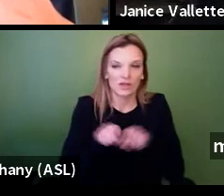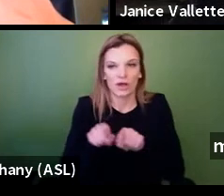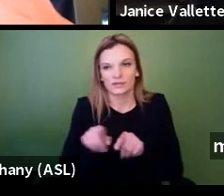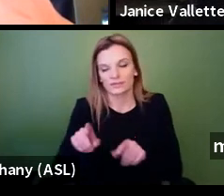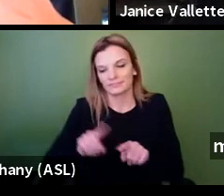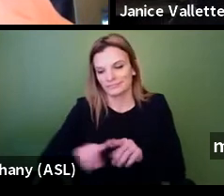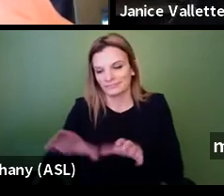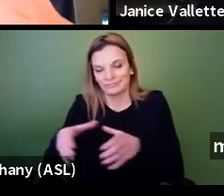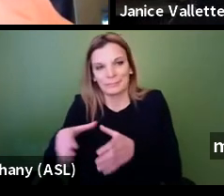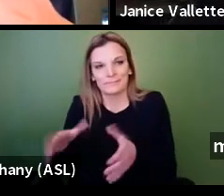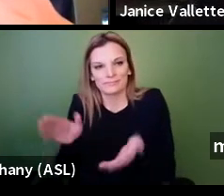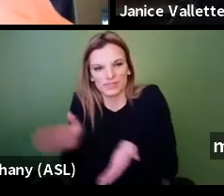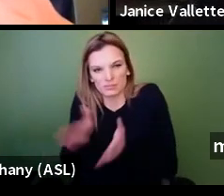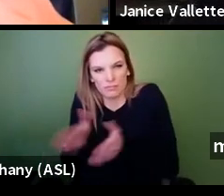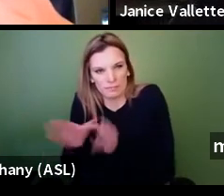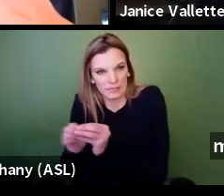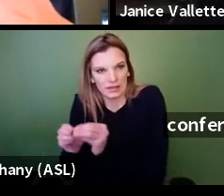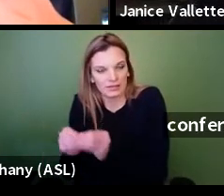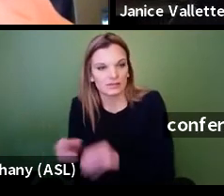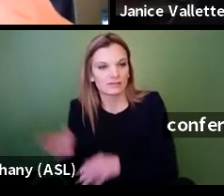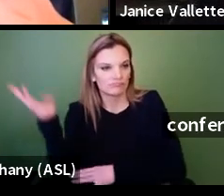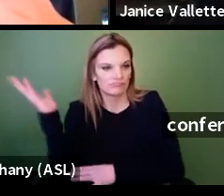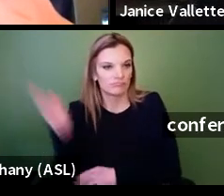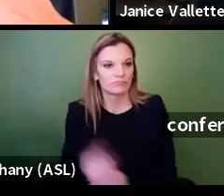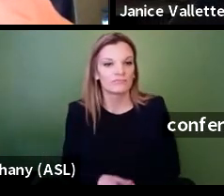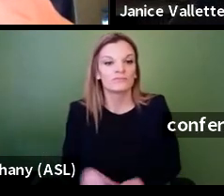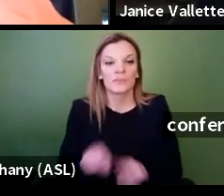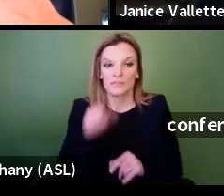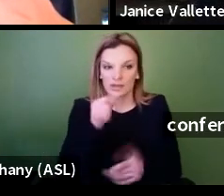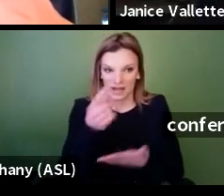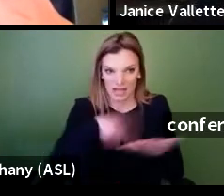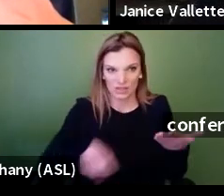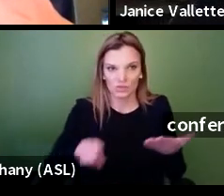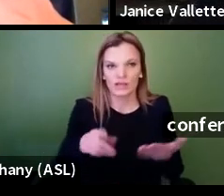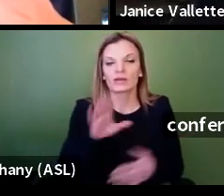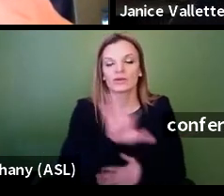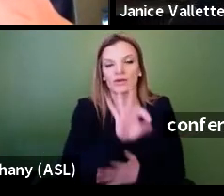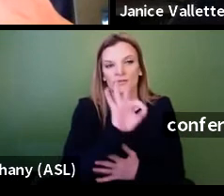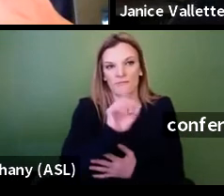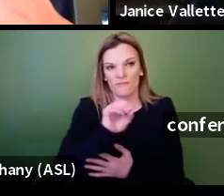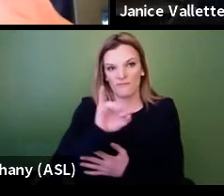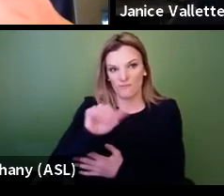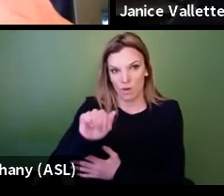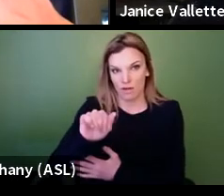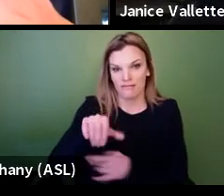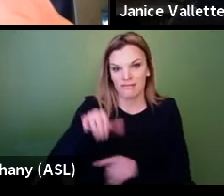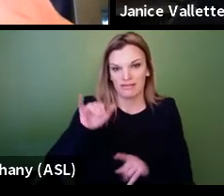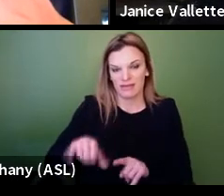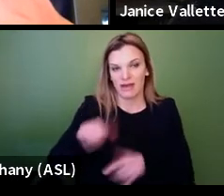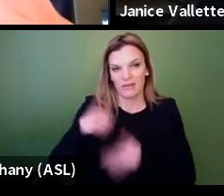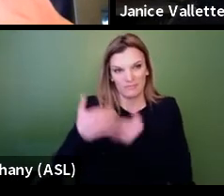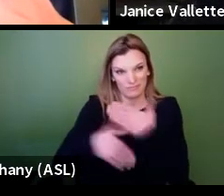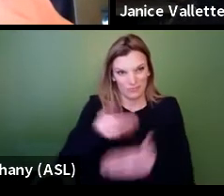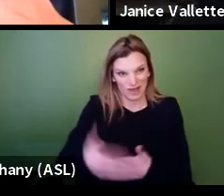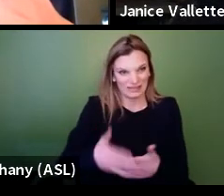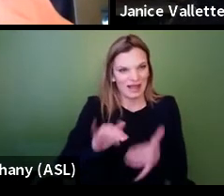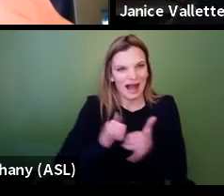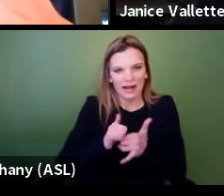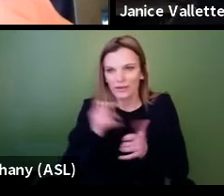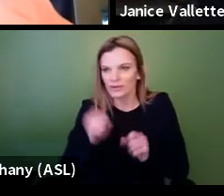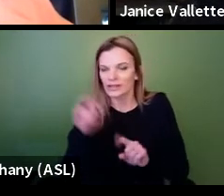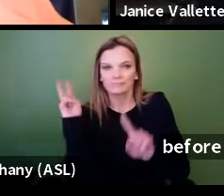made. I also anticipate having your FOIA policy before you next week. And on the horizon, I've identified the conflicts of